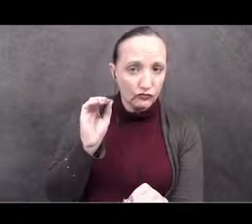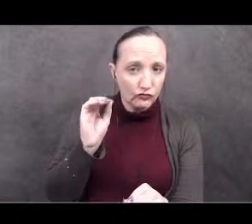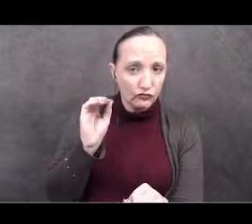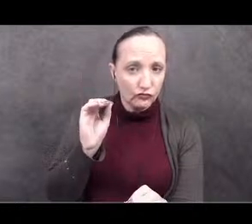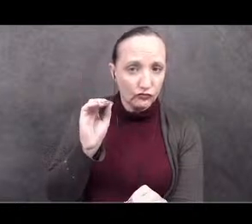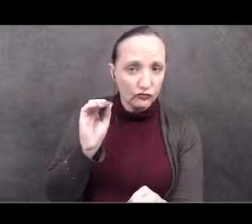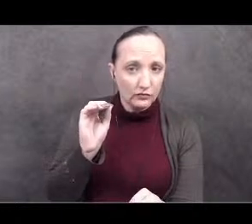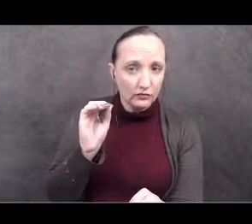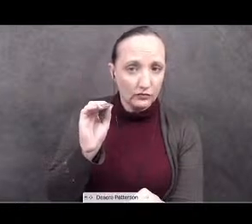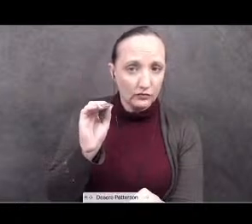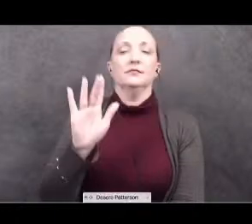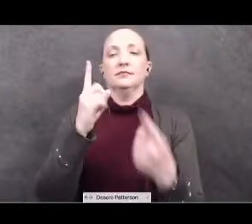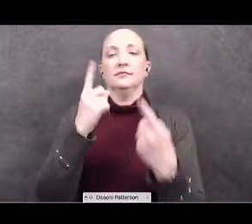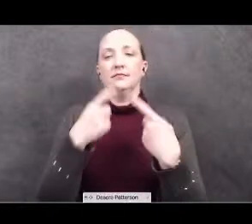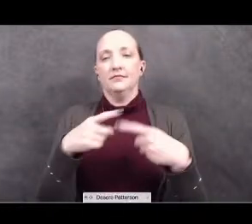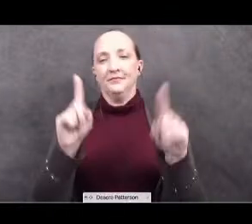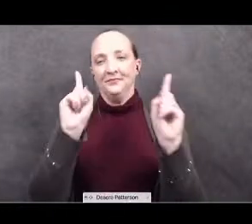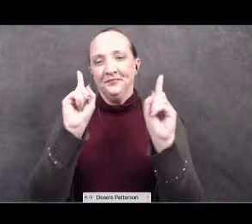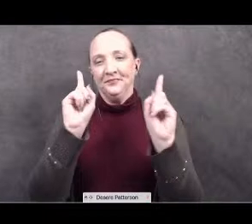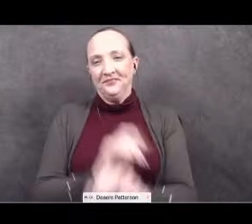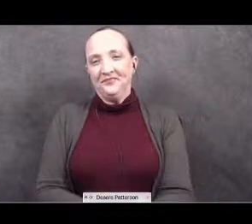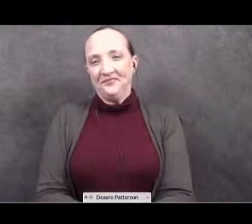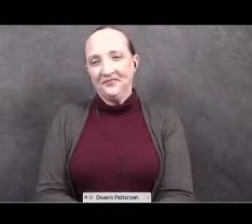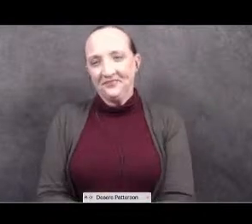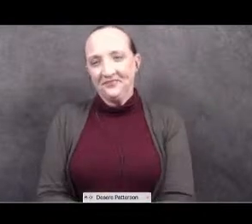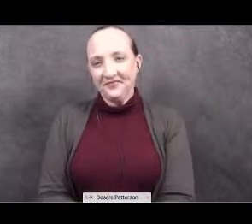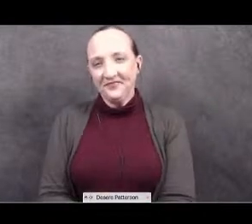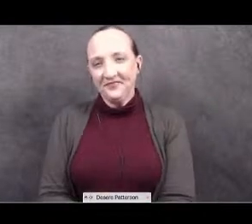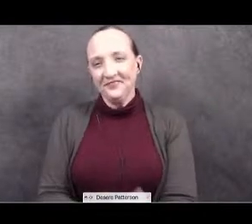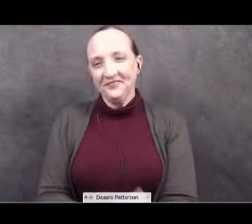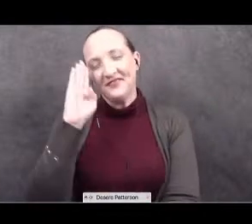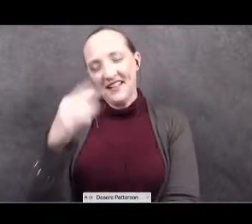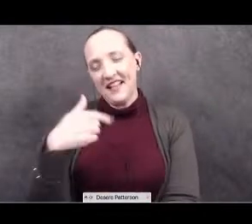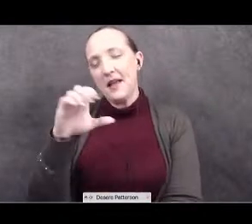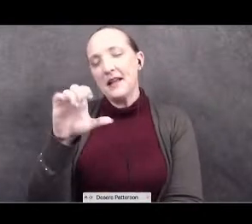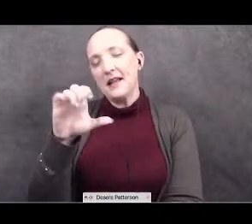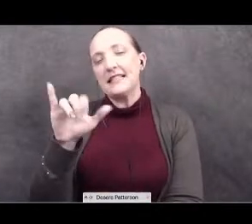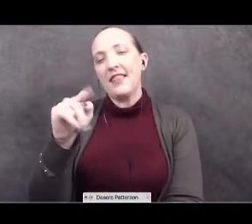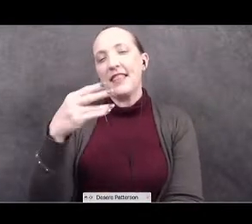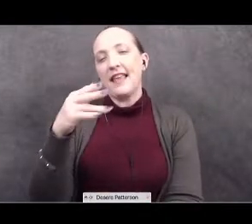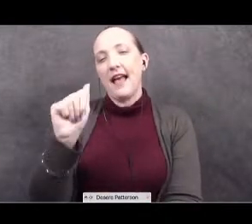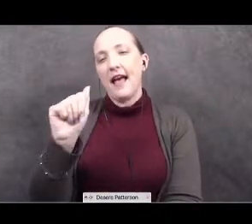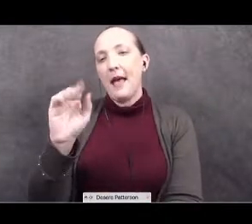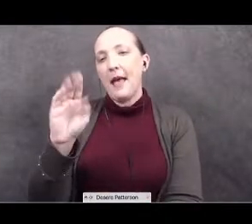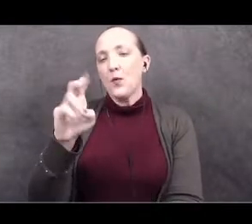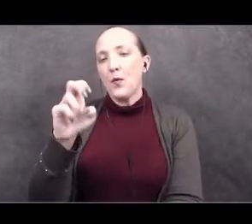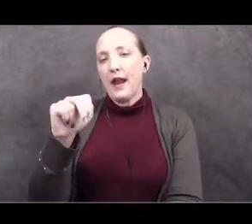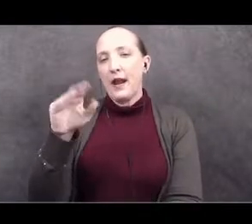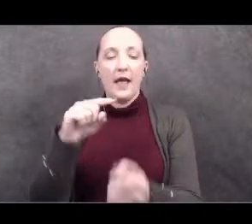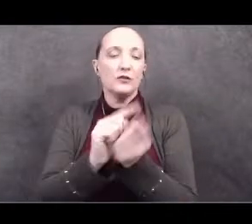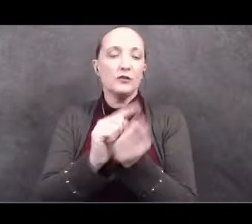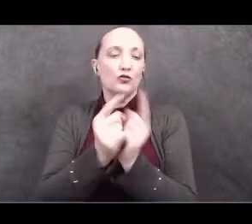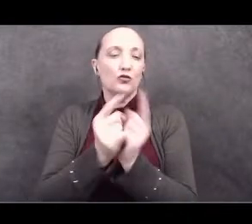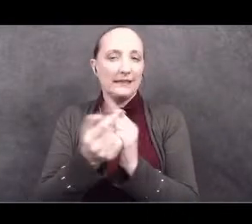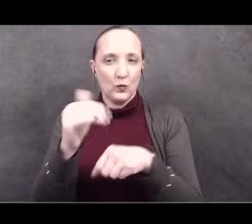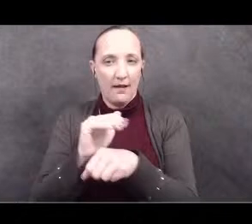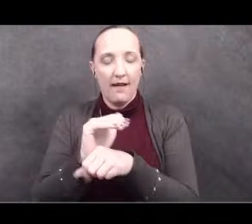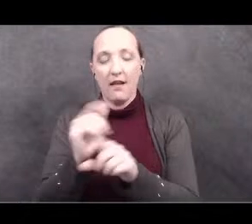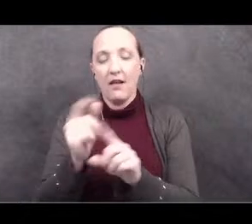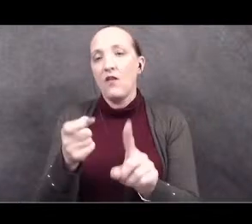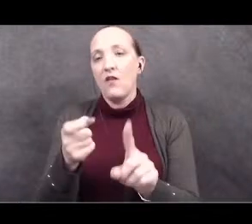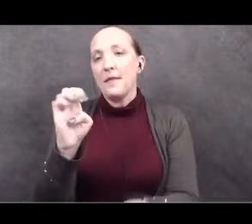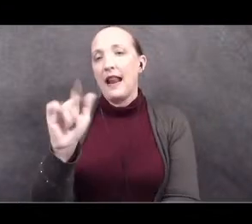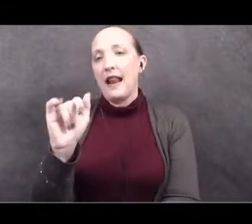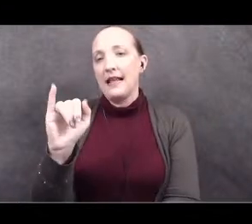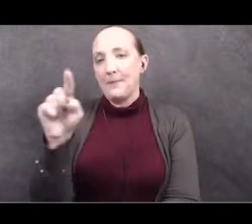there it is hi I'm Cynthia B I will be translating tonight I have the public comment from Miss Elizabeth I